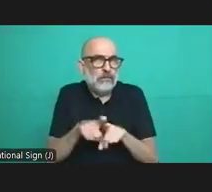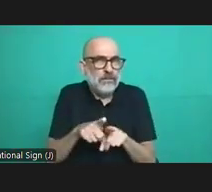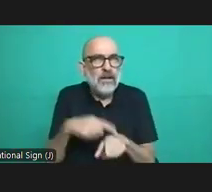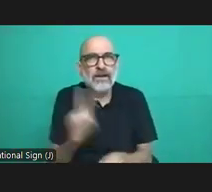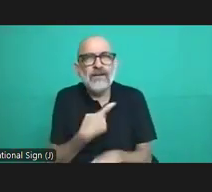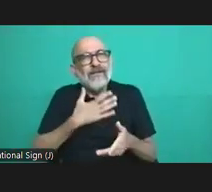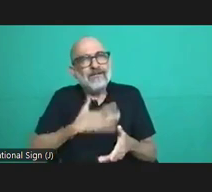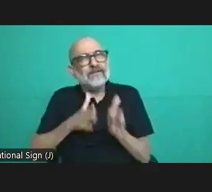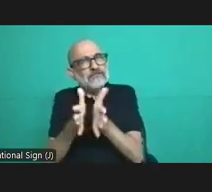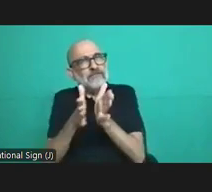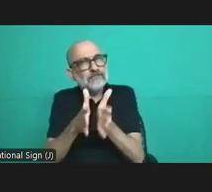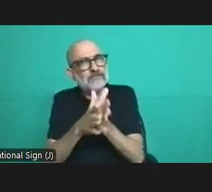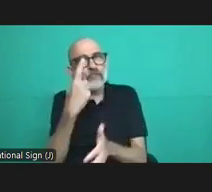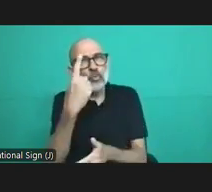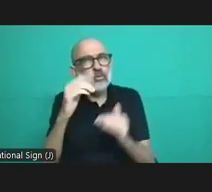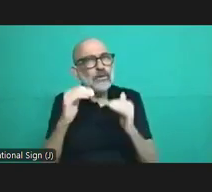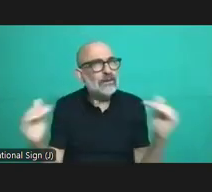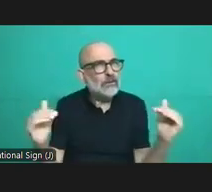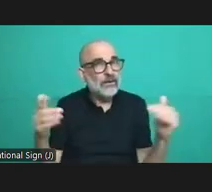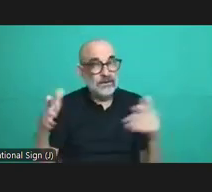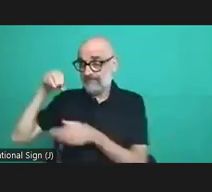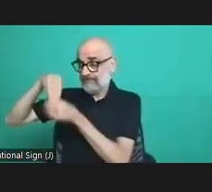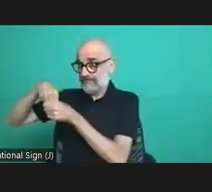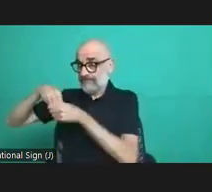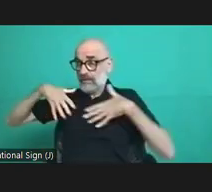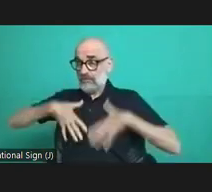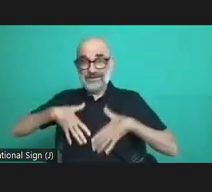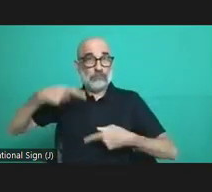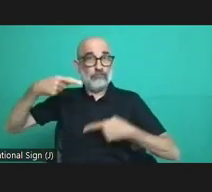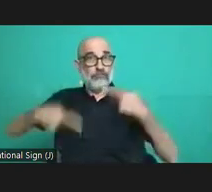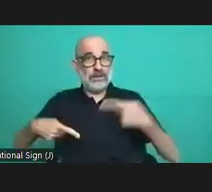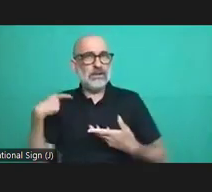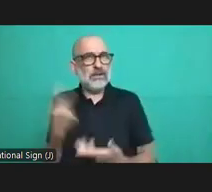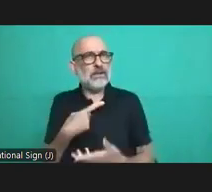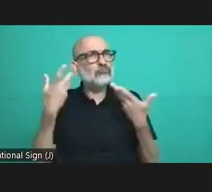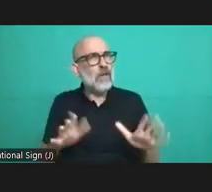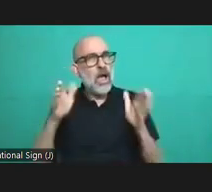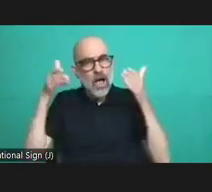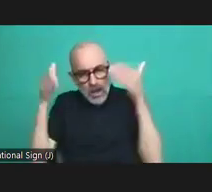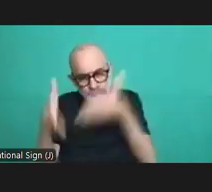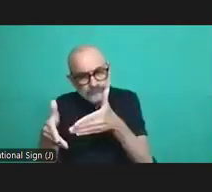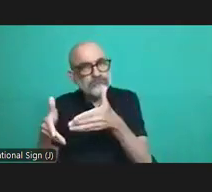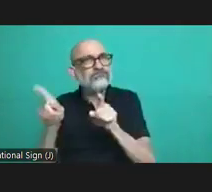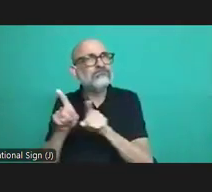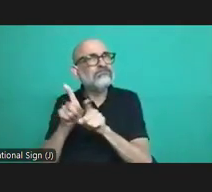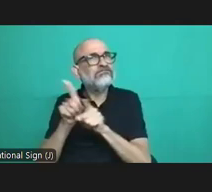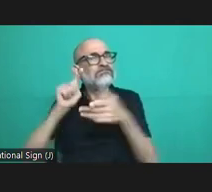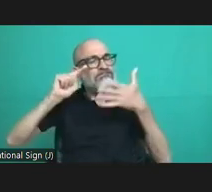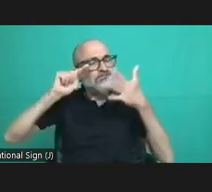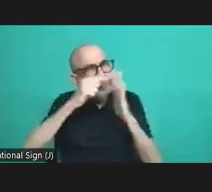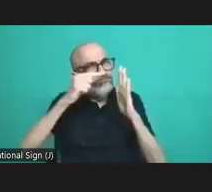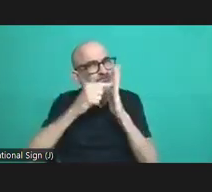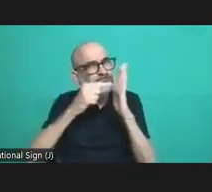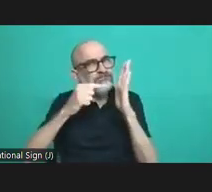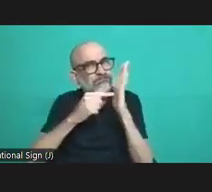pointing out is the issue of accessible access to interventions that seek to promote and reduce risk factors and